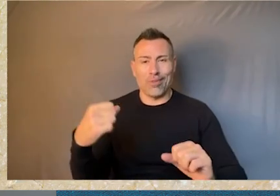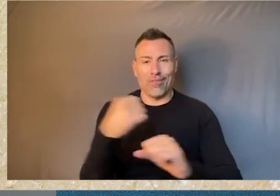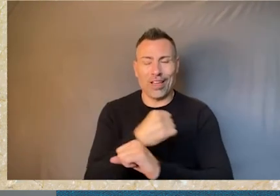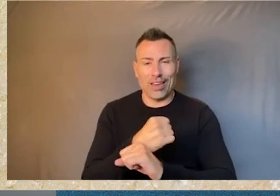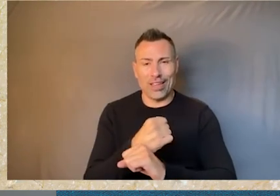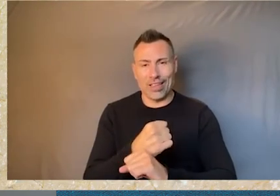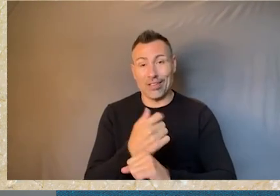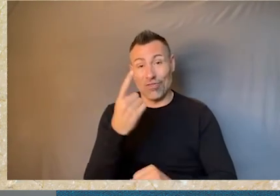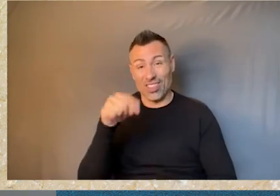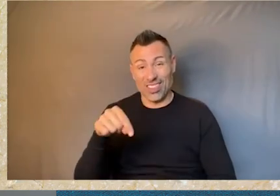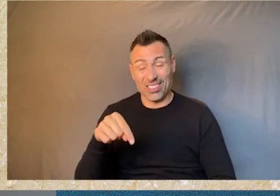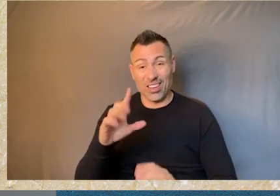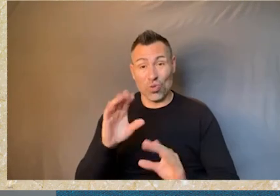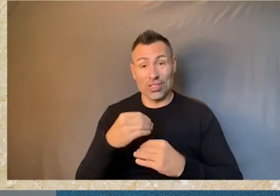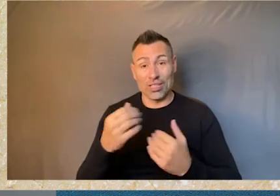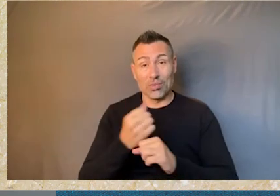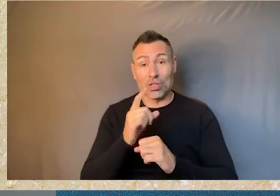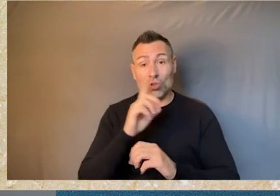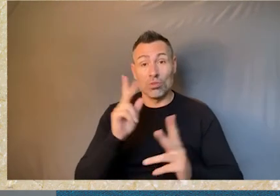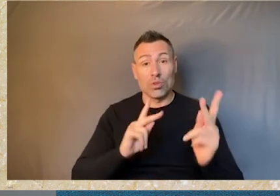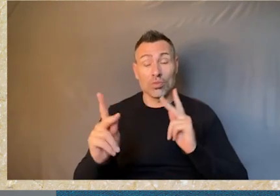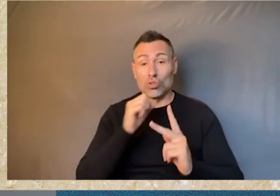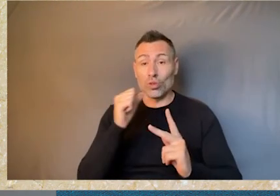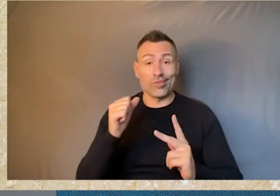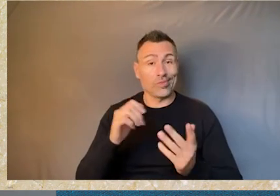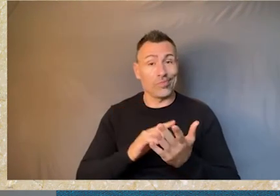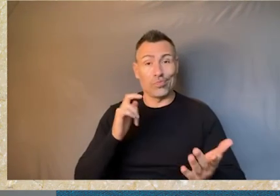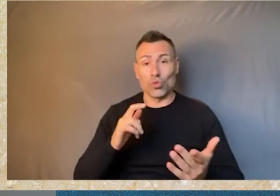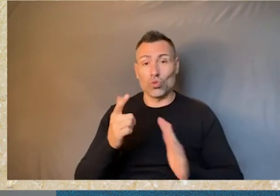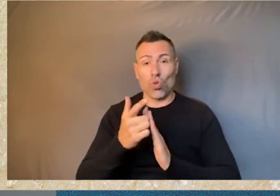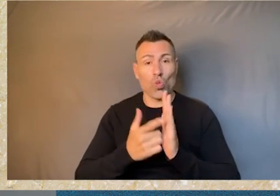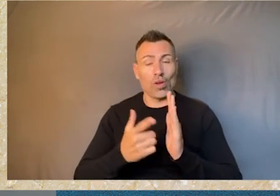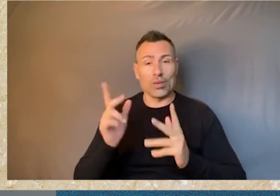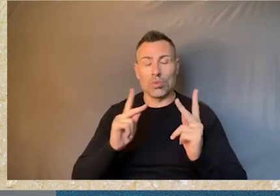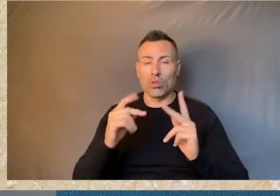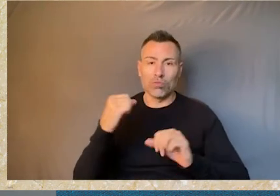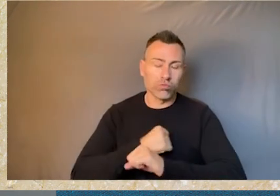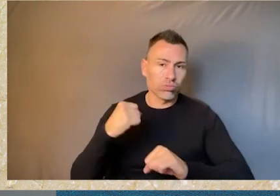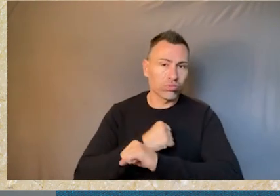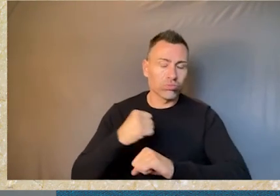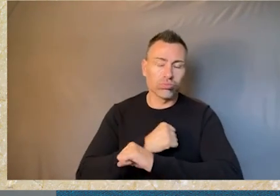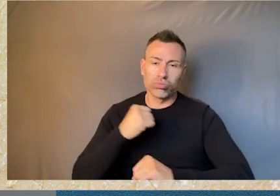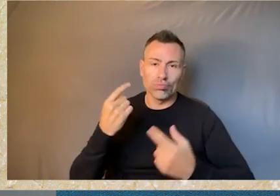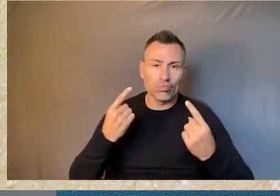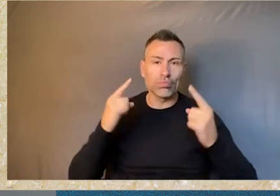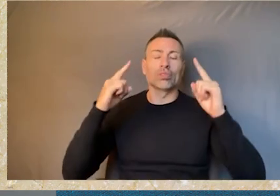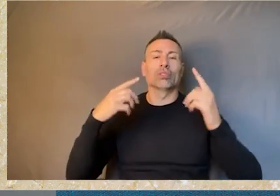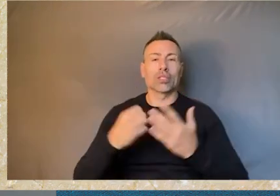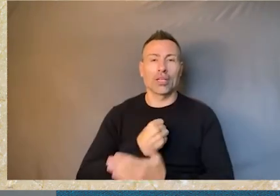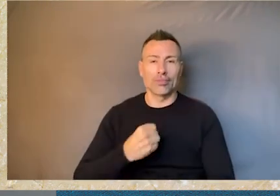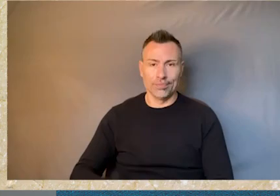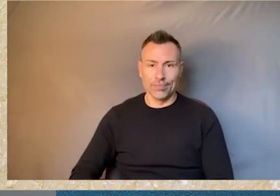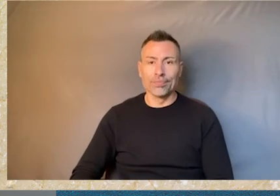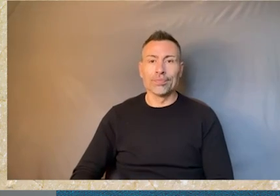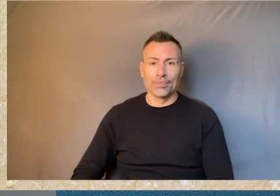in our organization to make sure that people don't abuse the laws that people have worked so hard and fought so hard for.